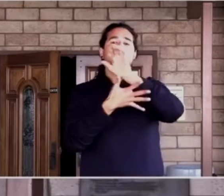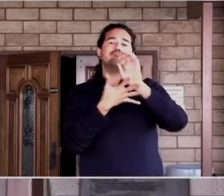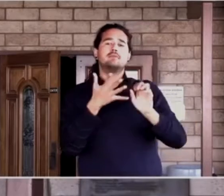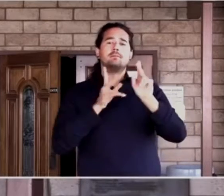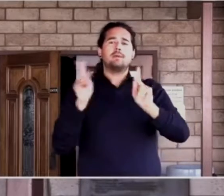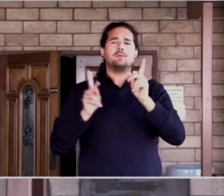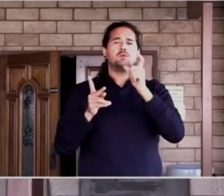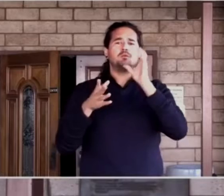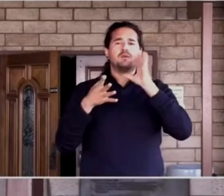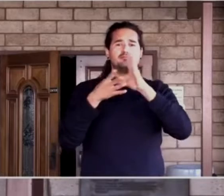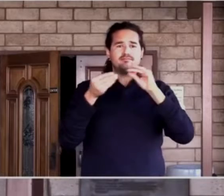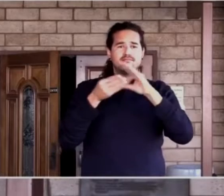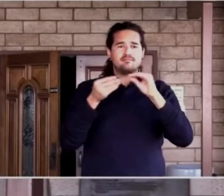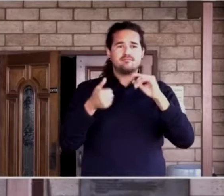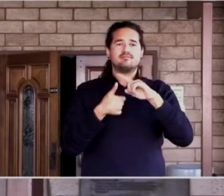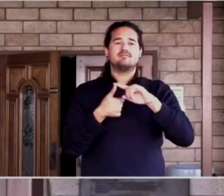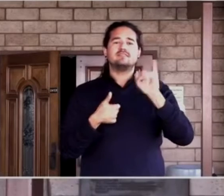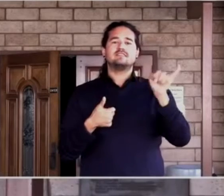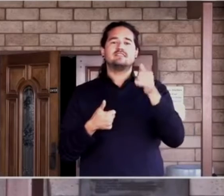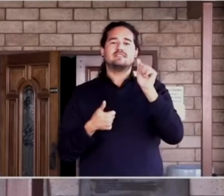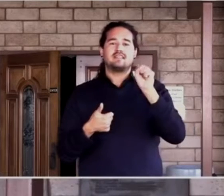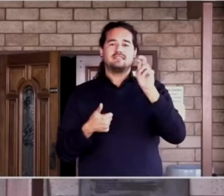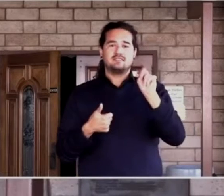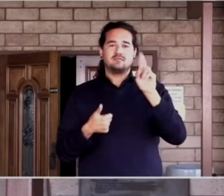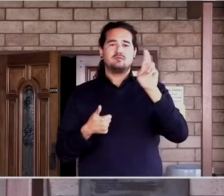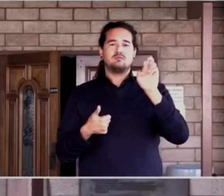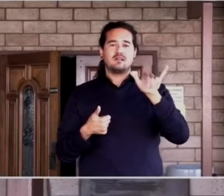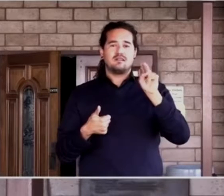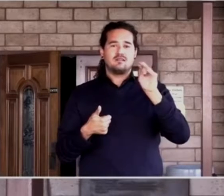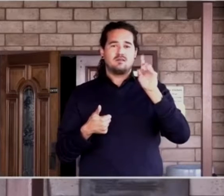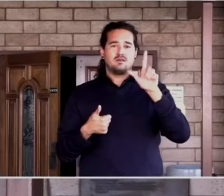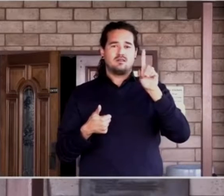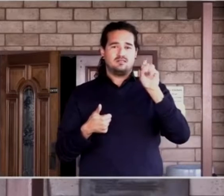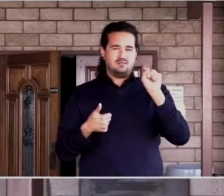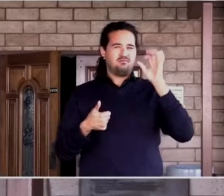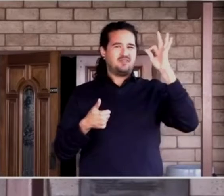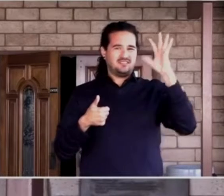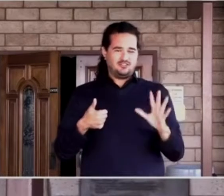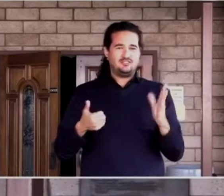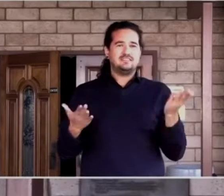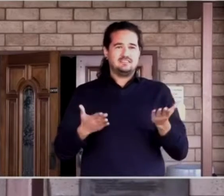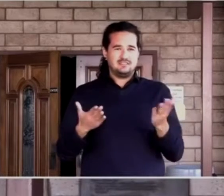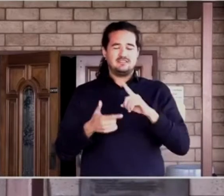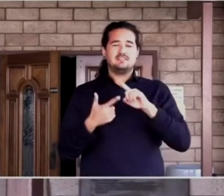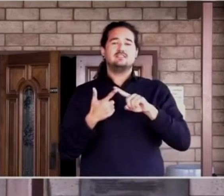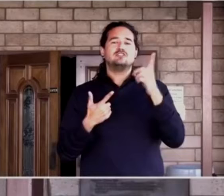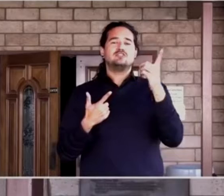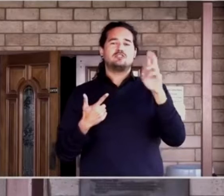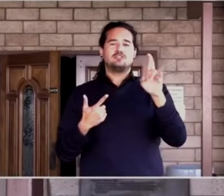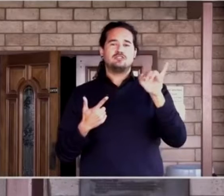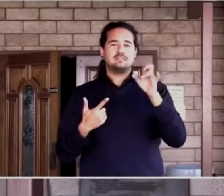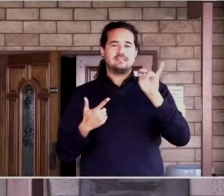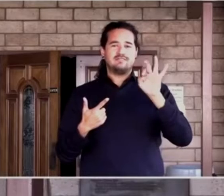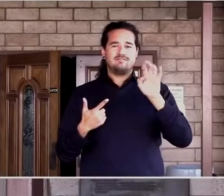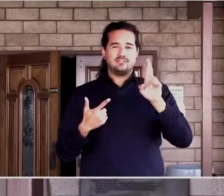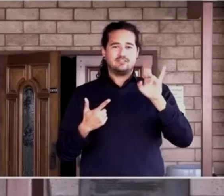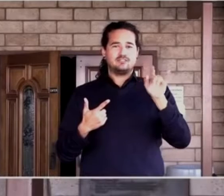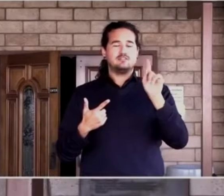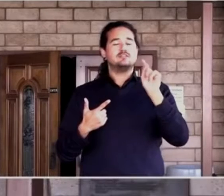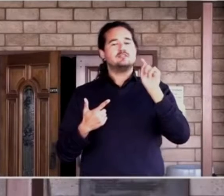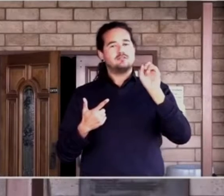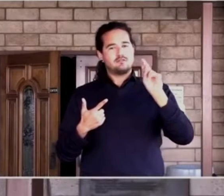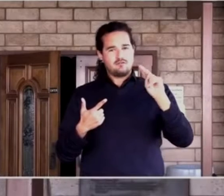from the Emmanuel Baptist Church. Dr. Jennifer Tong, Associate Chief Medical Officer from Santa Clara Valley Medical